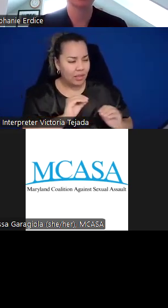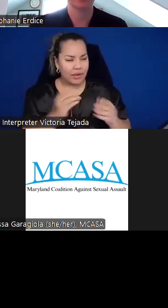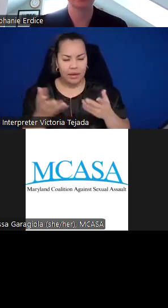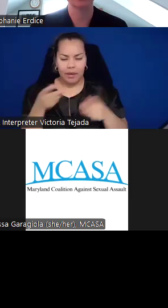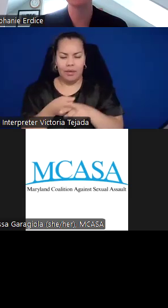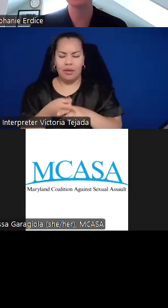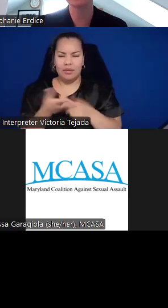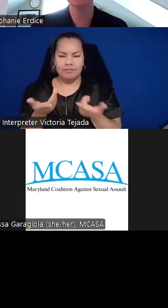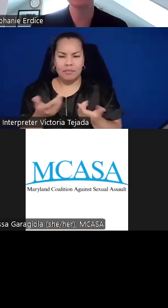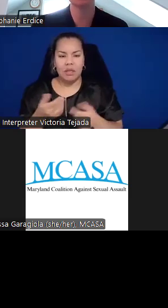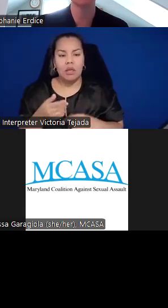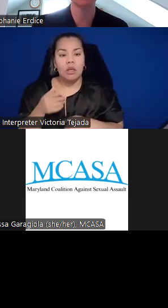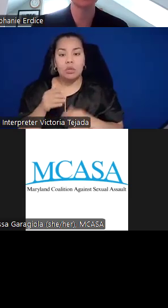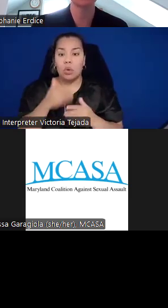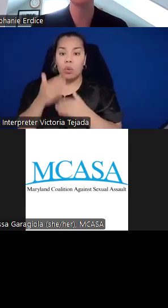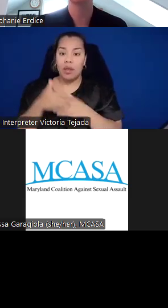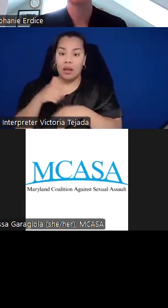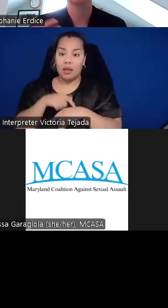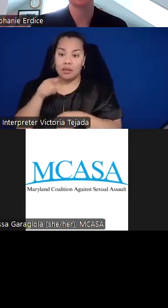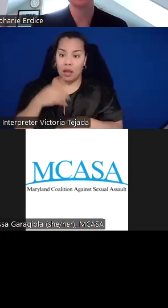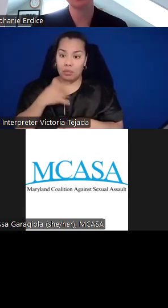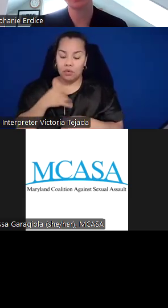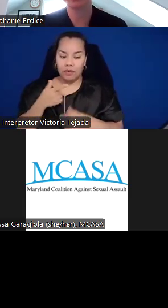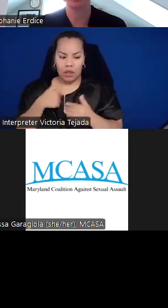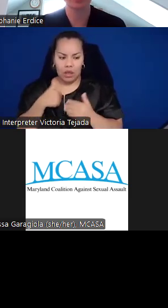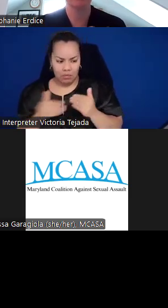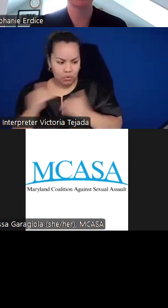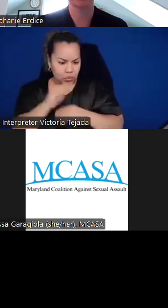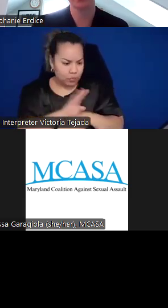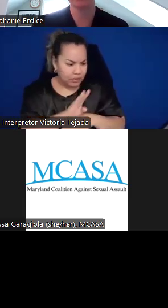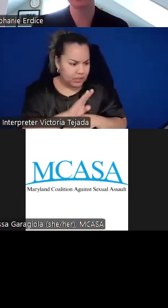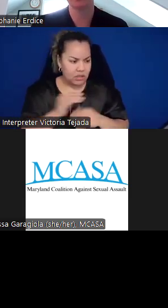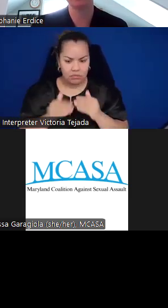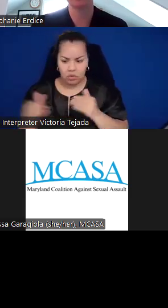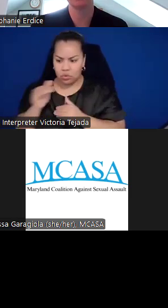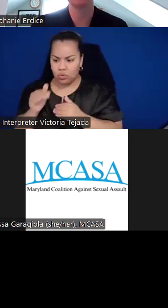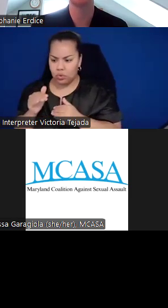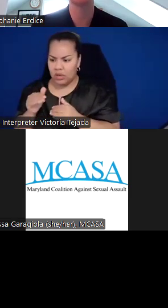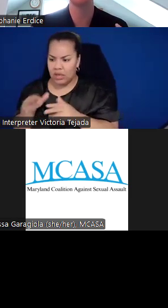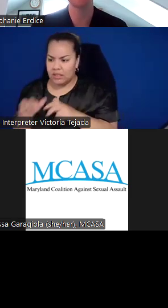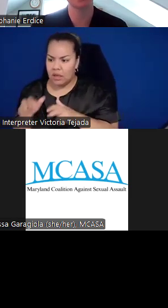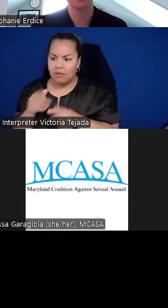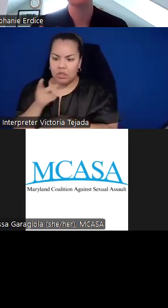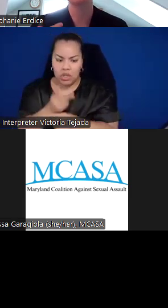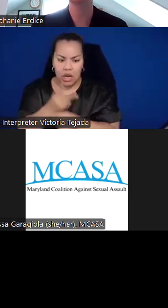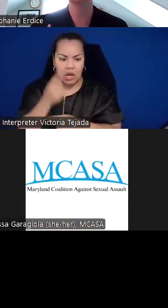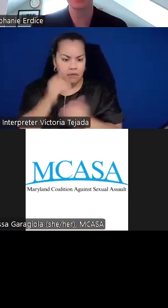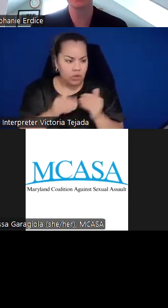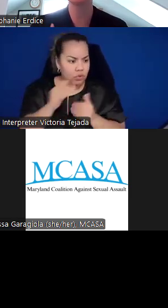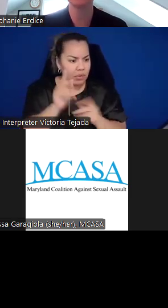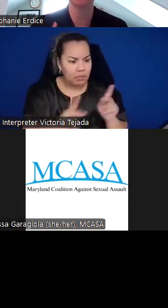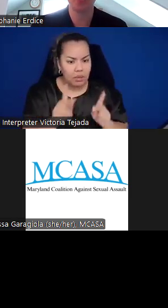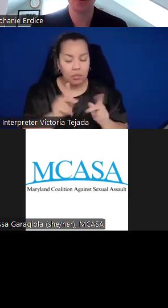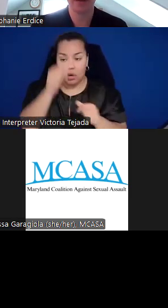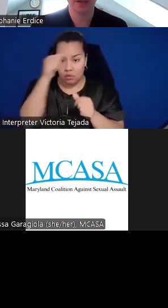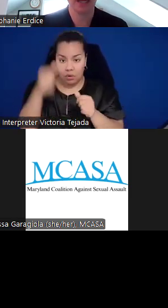doing self-preservation. So the next time you think you're too busy, or the next time you think it's too selfish, or you're caring for too many people, remember that this is an